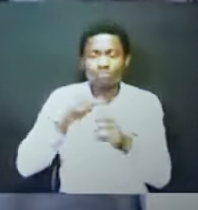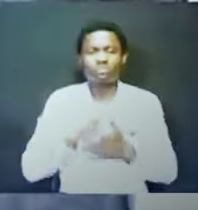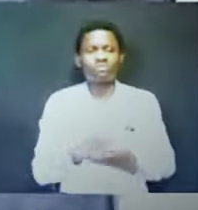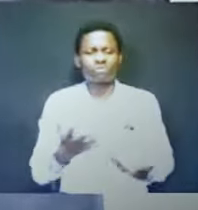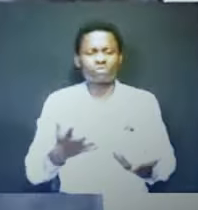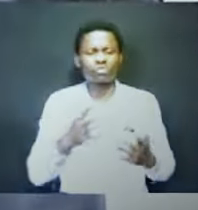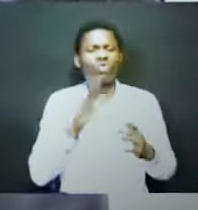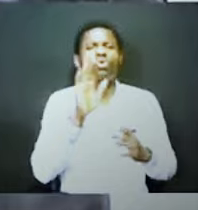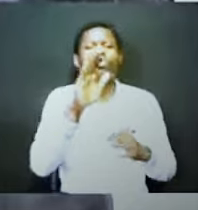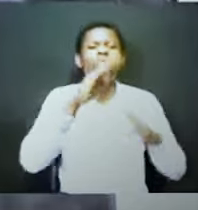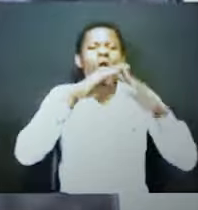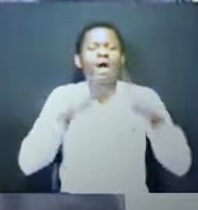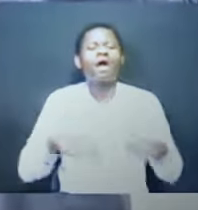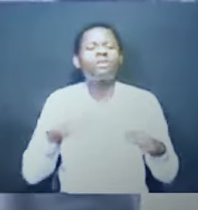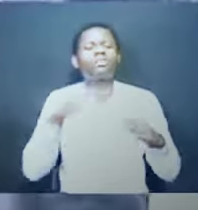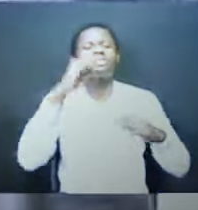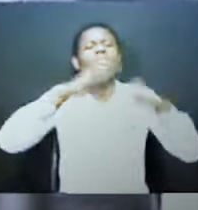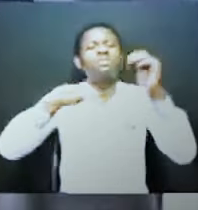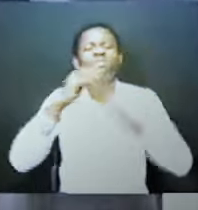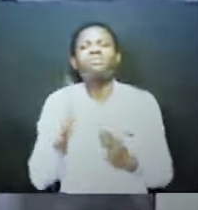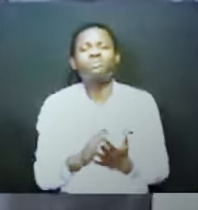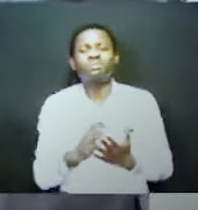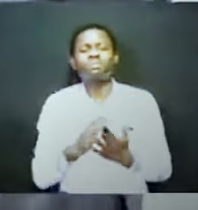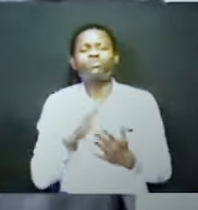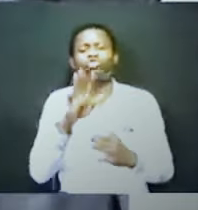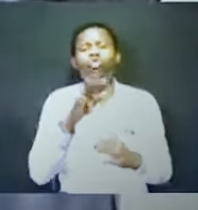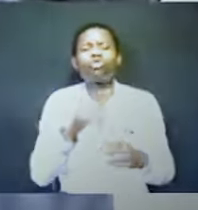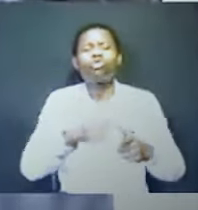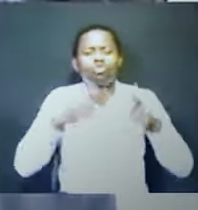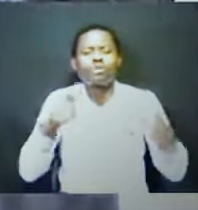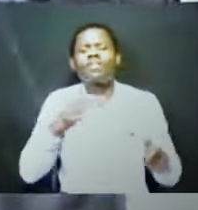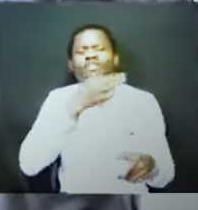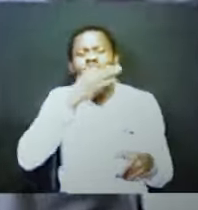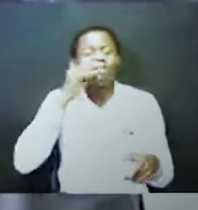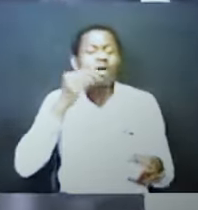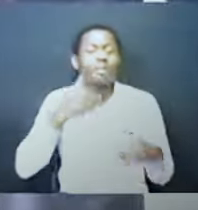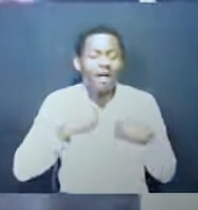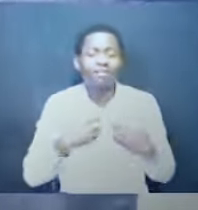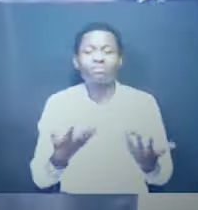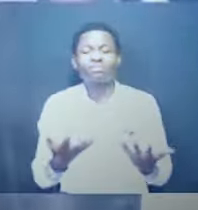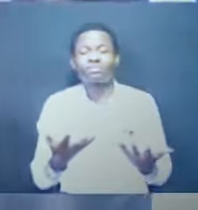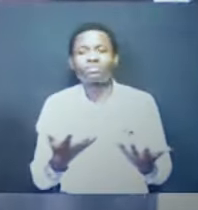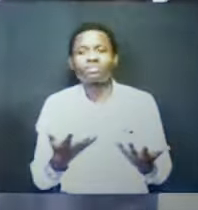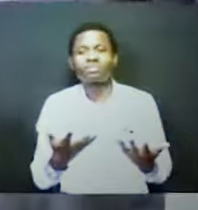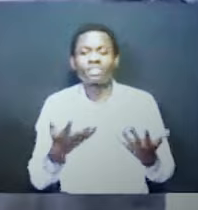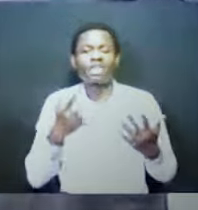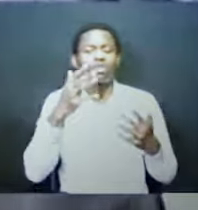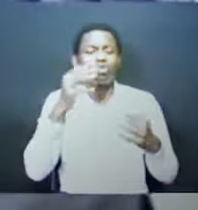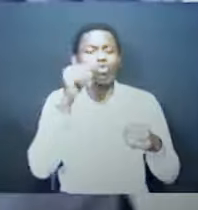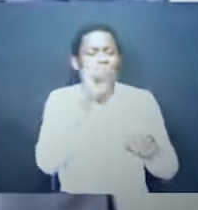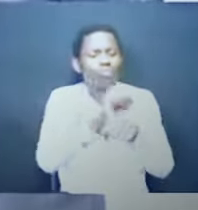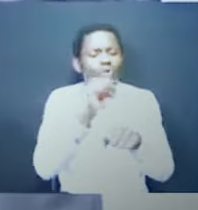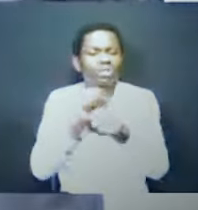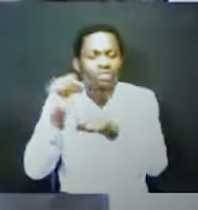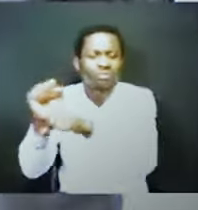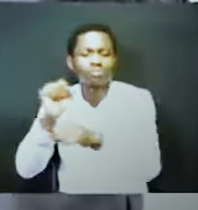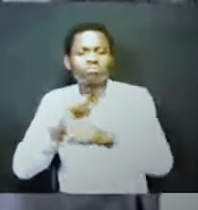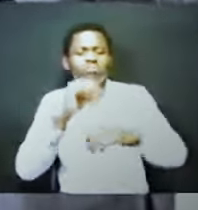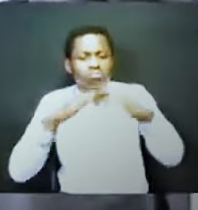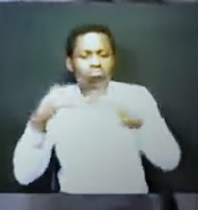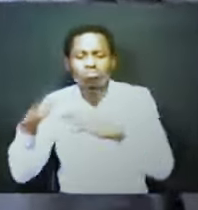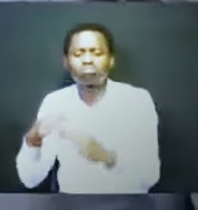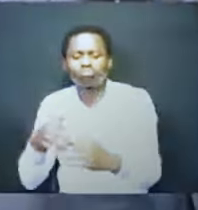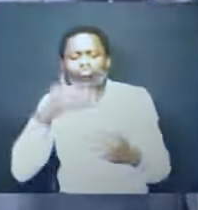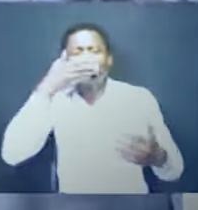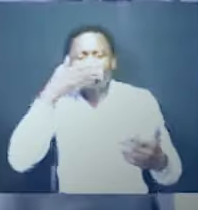house that you build, the vineyard that you own, good though they may